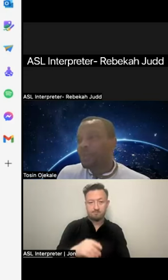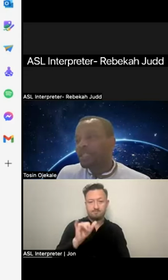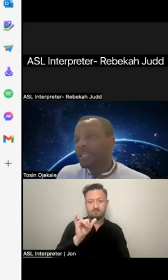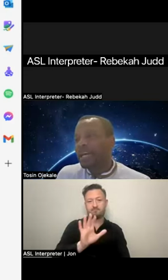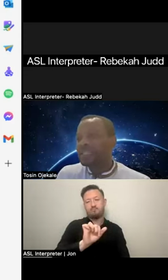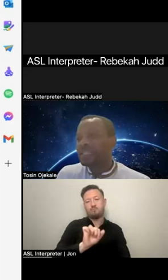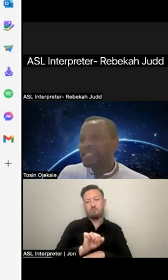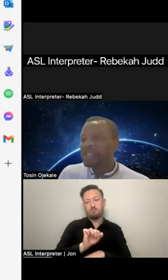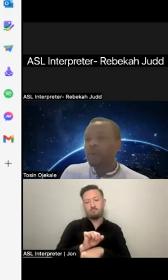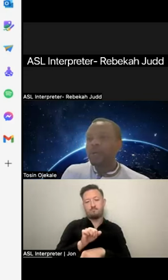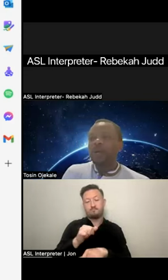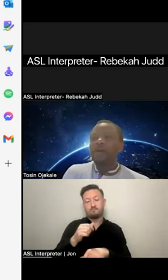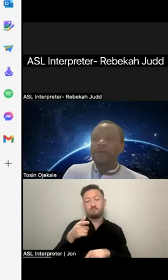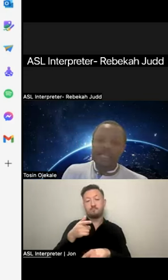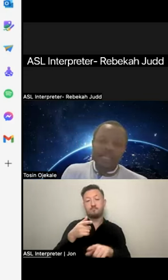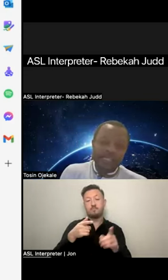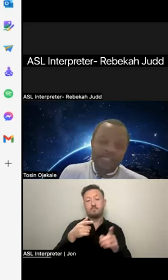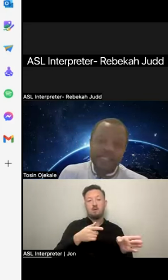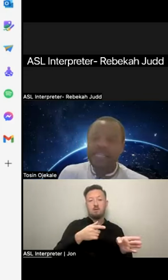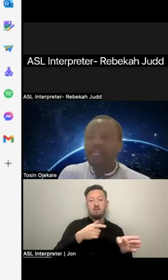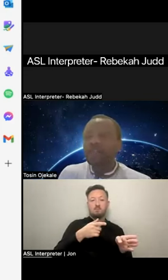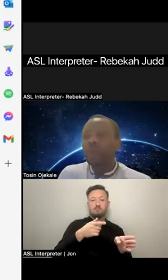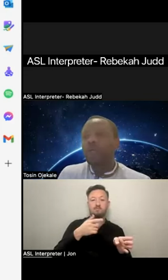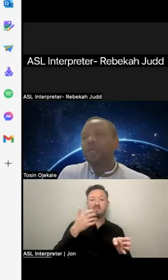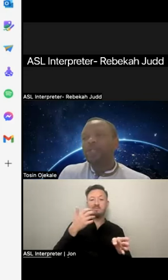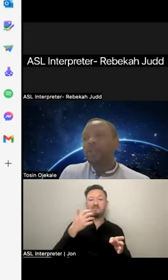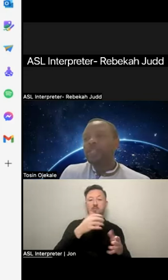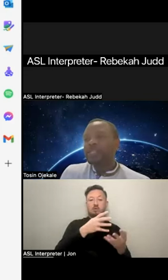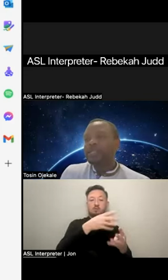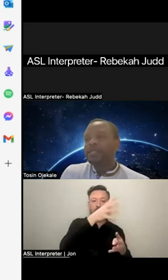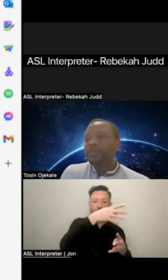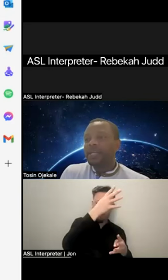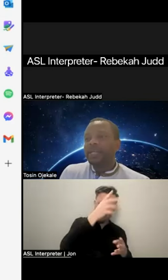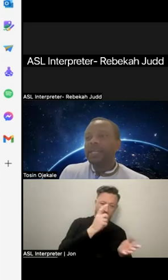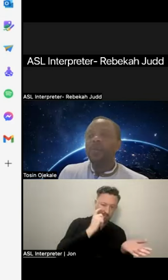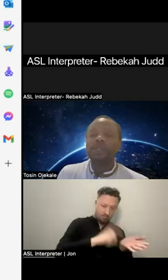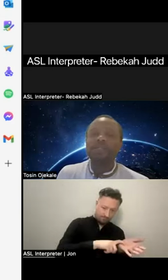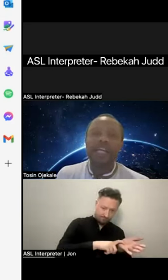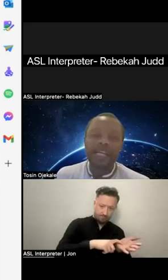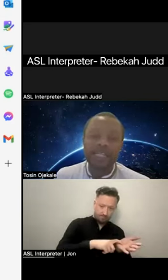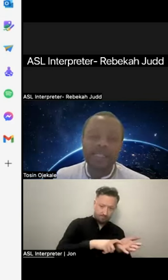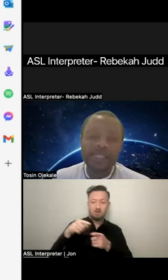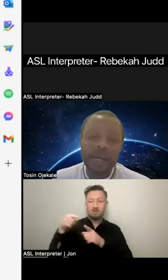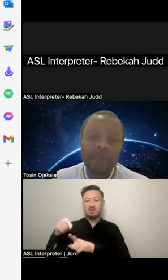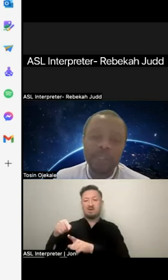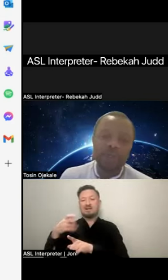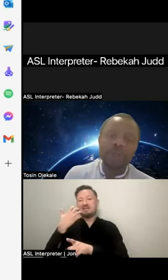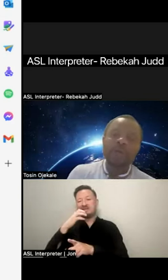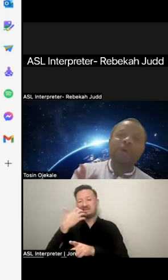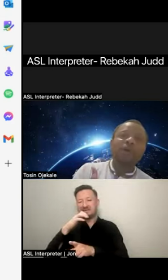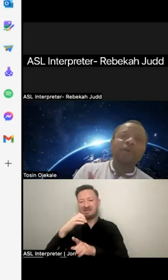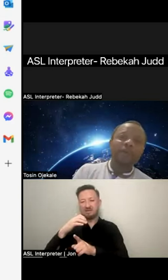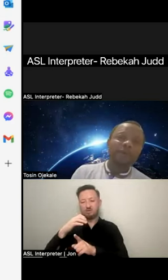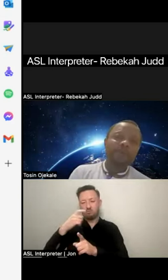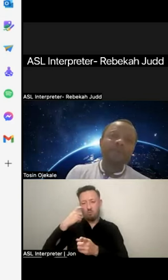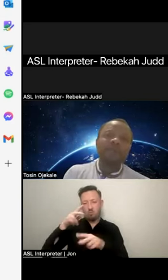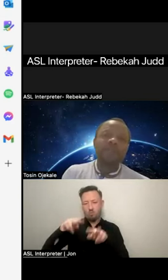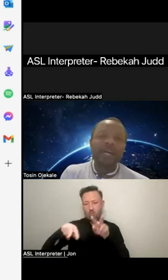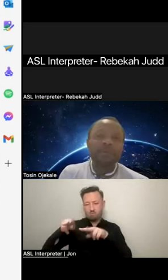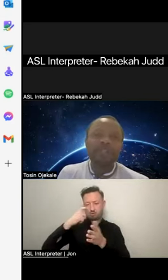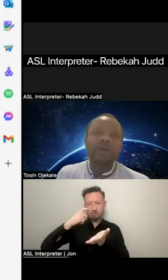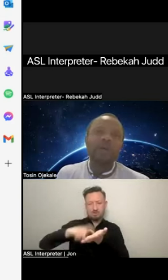there's smoke, they can detect smoke. For the heat detector, so it is basically what? Checking the temperature of the room.